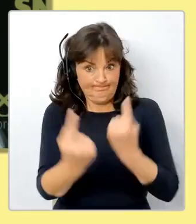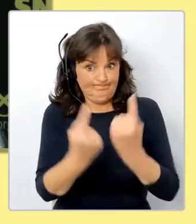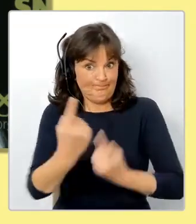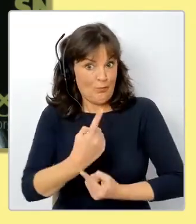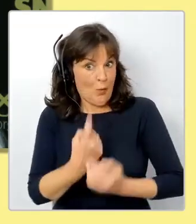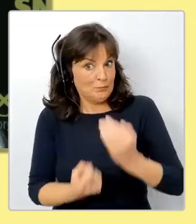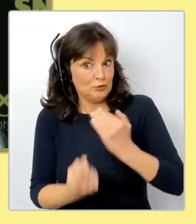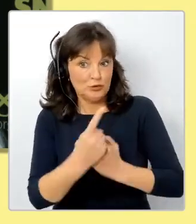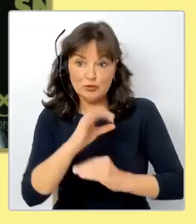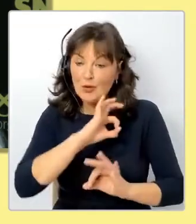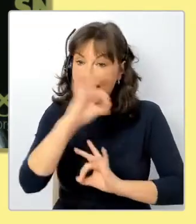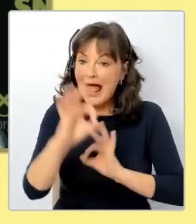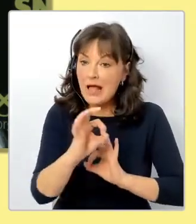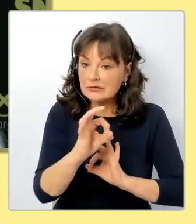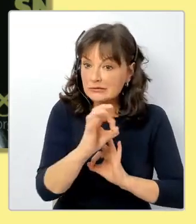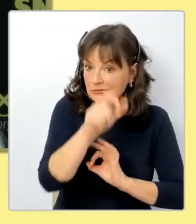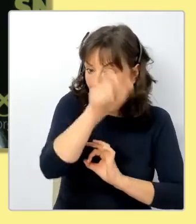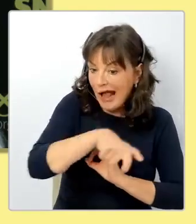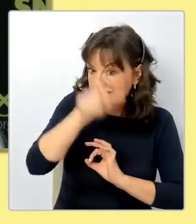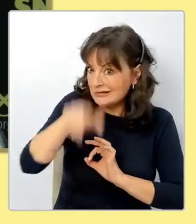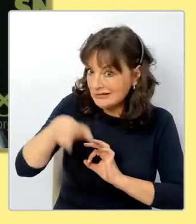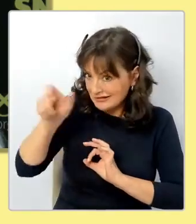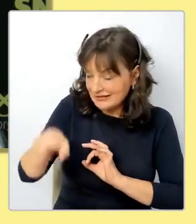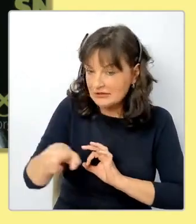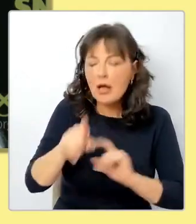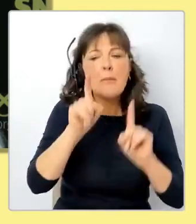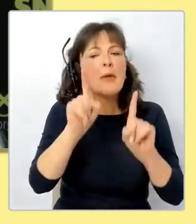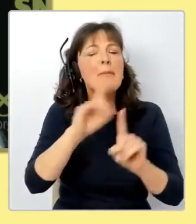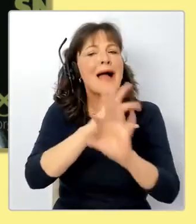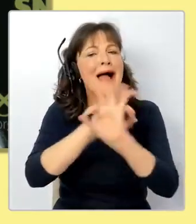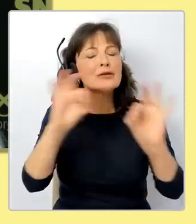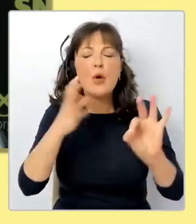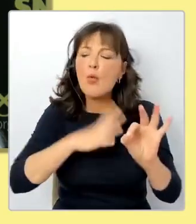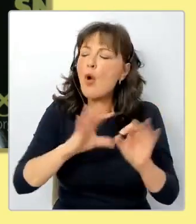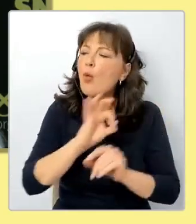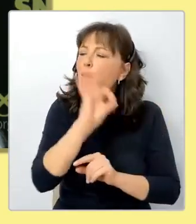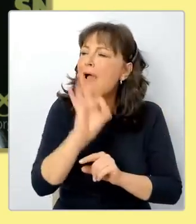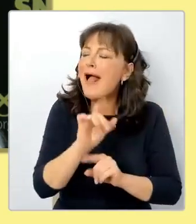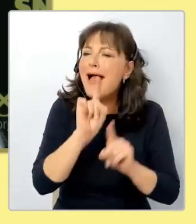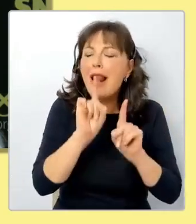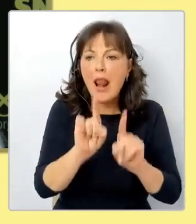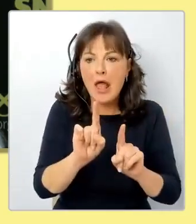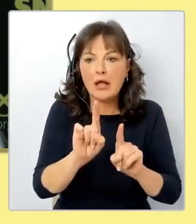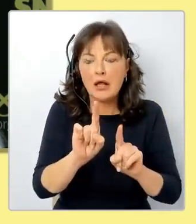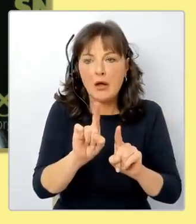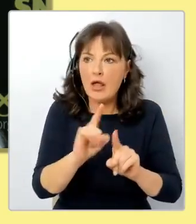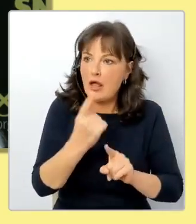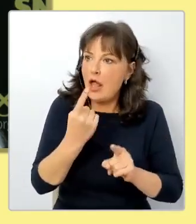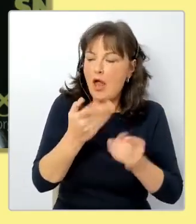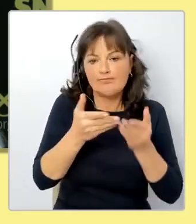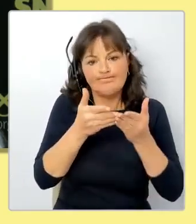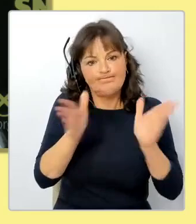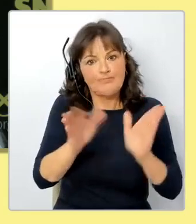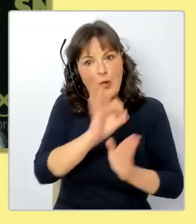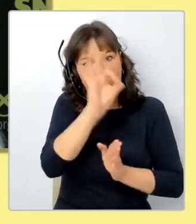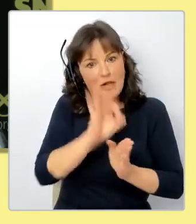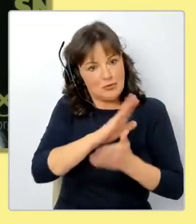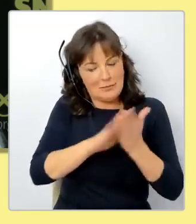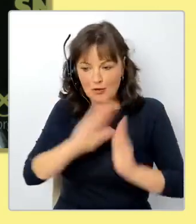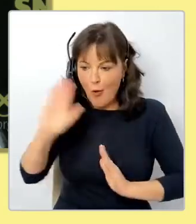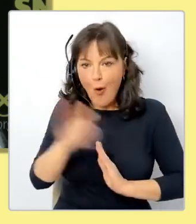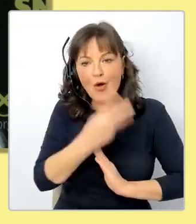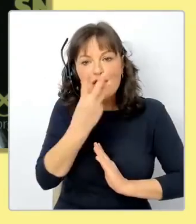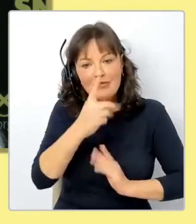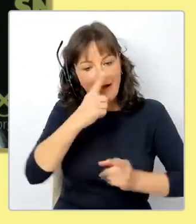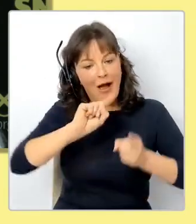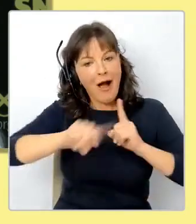candidates. I want questions, if I can get them, that will be able to be answered by all the candidates, not just by one candidate, but answerable by